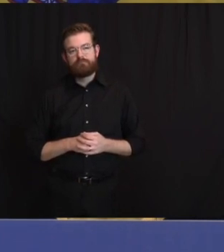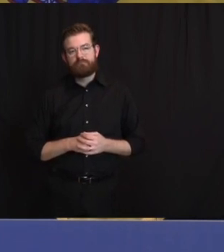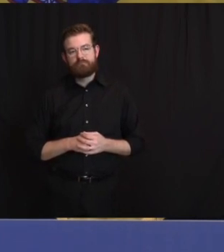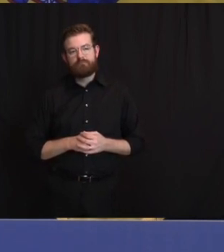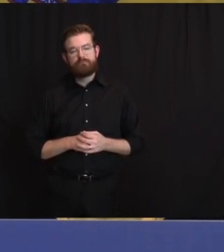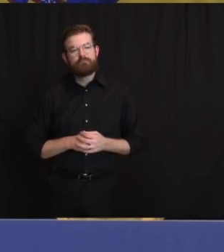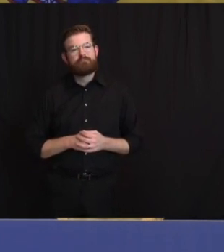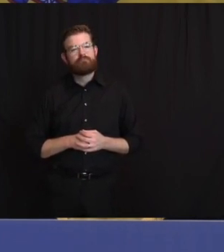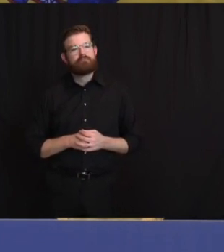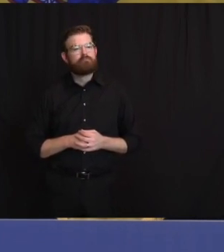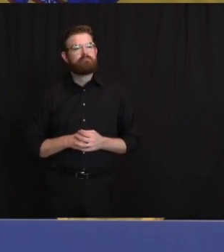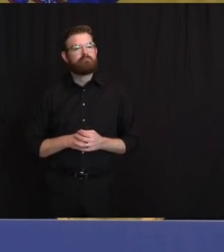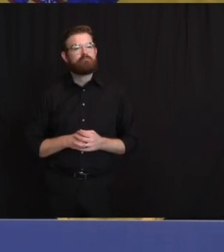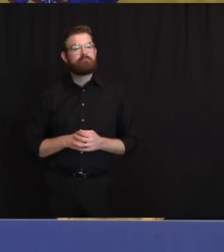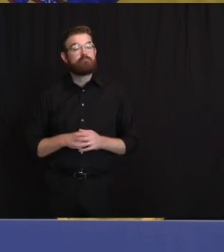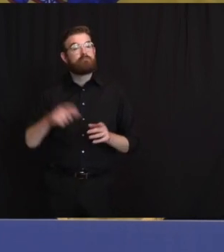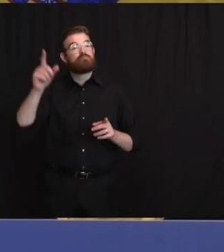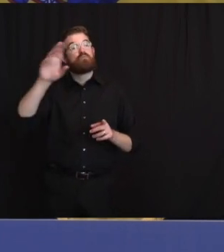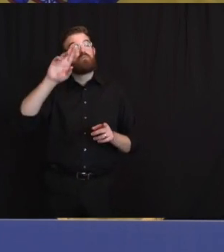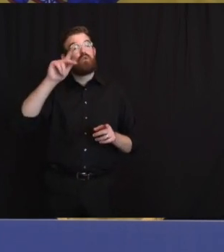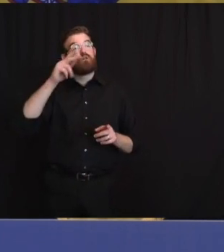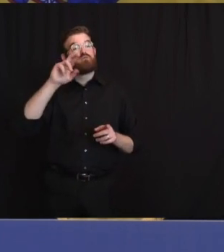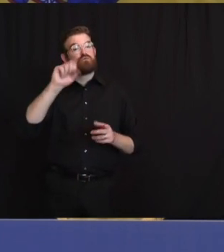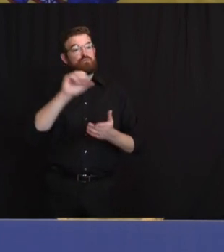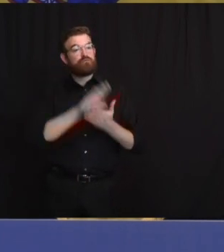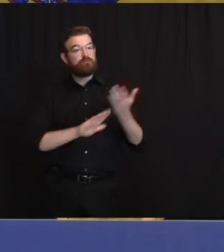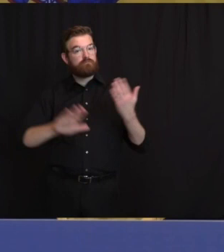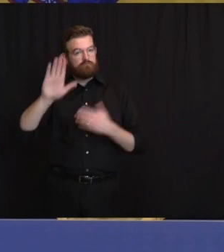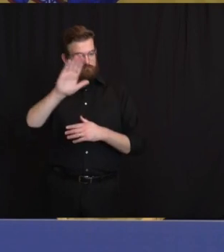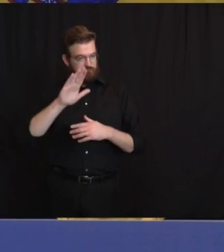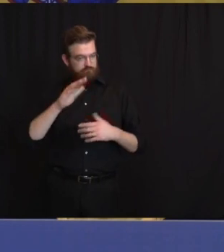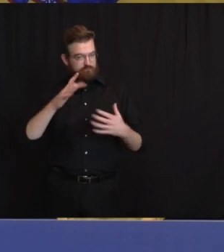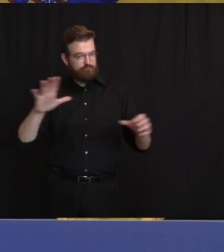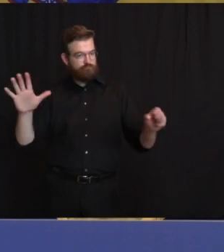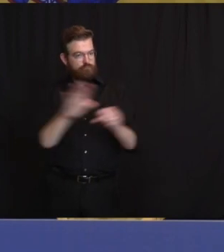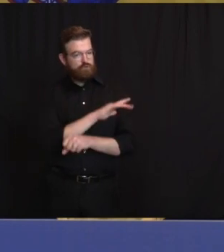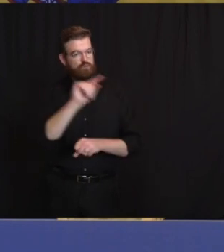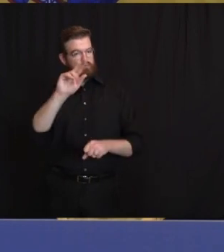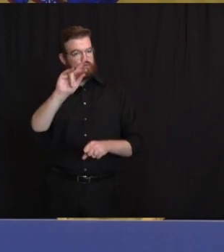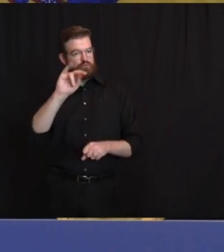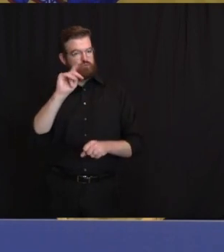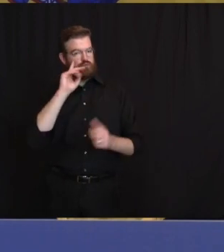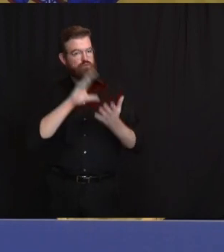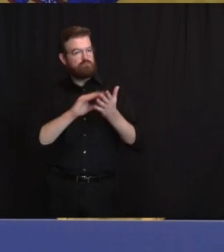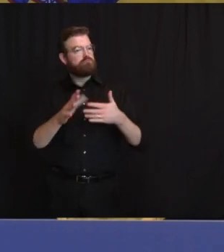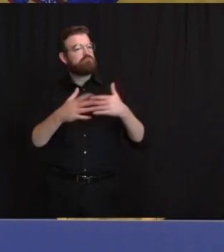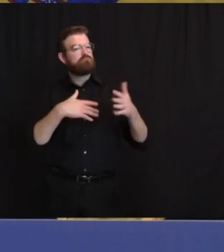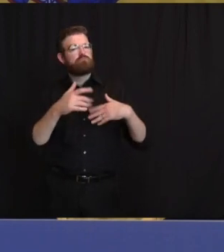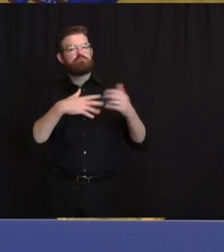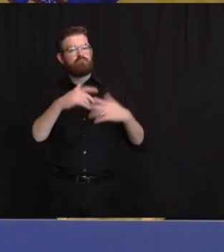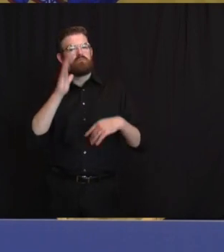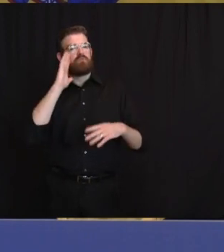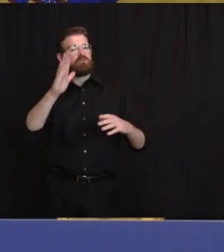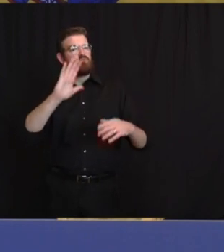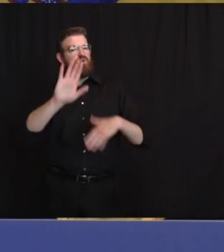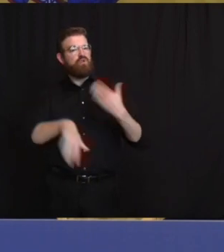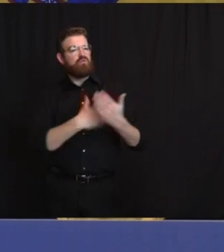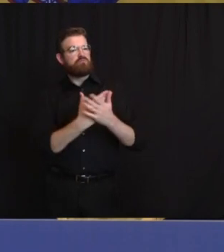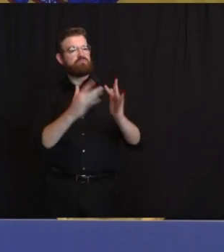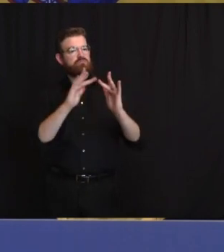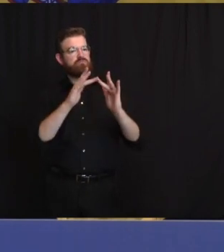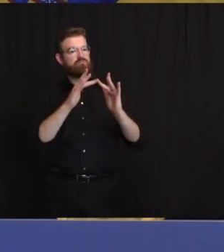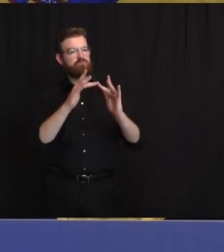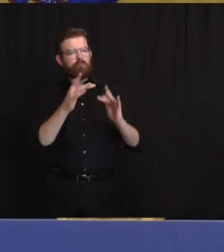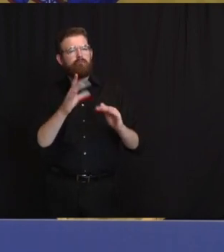wants full tuition from its students, even though they're going to be mostly remote for the fall semester. They've offered a $300 discount on the